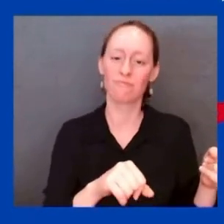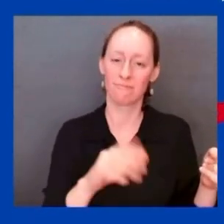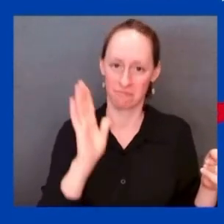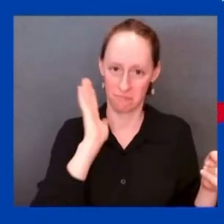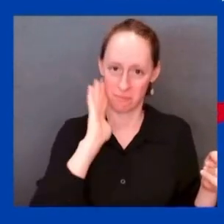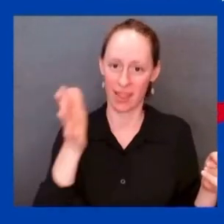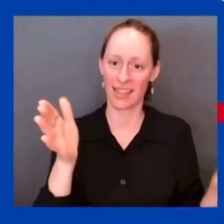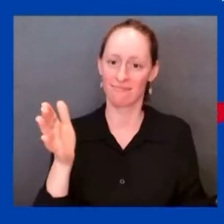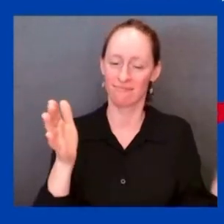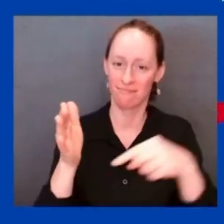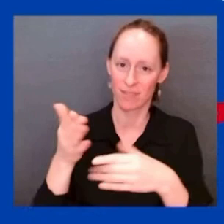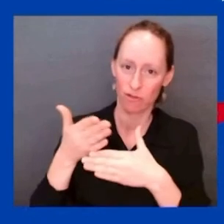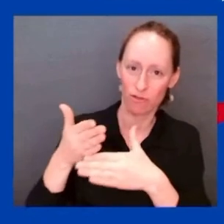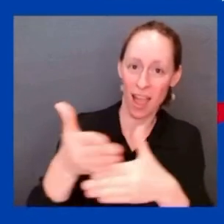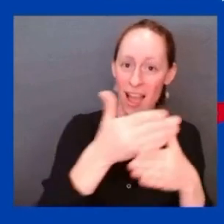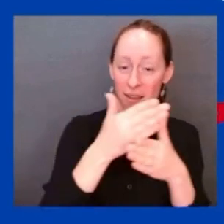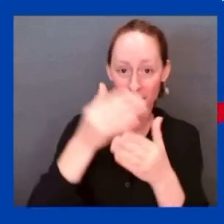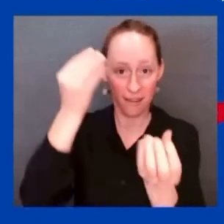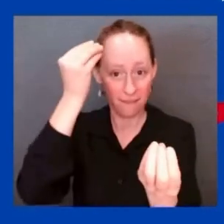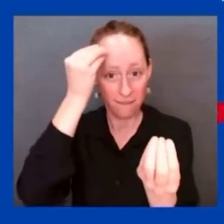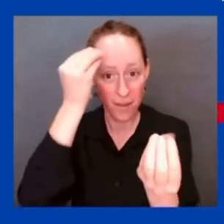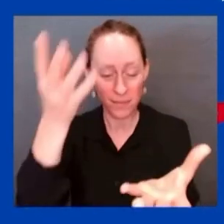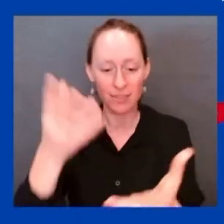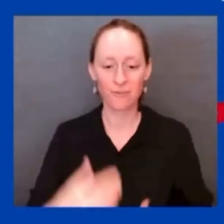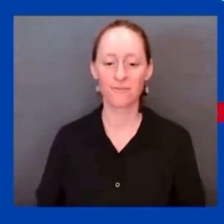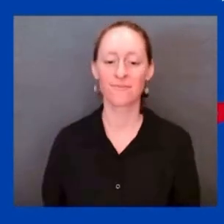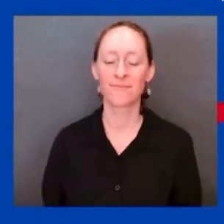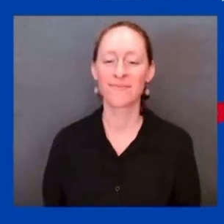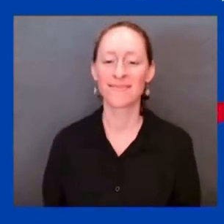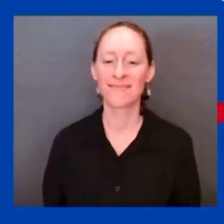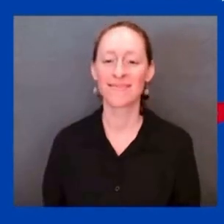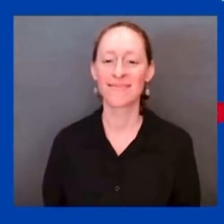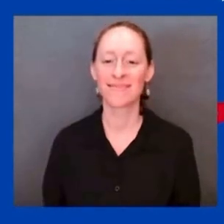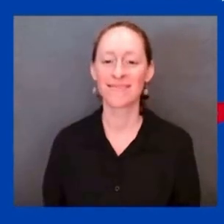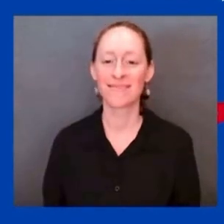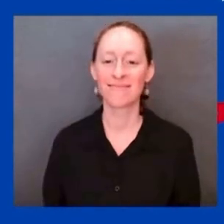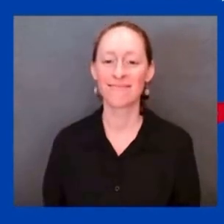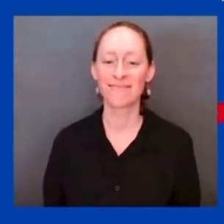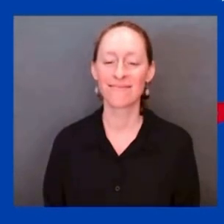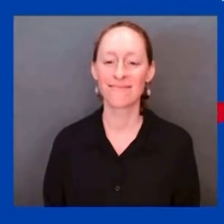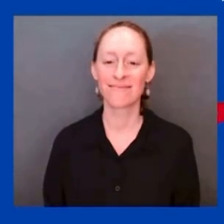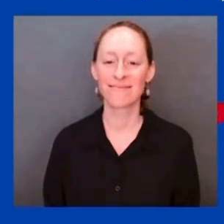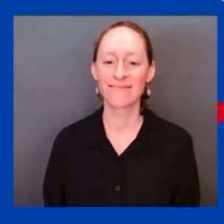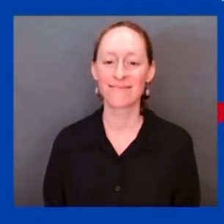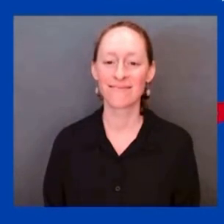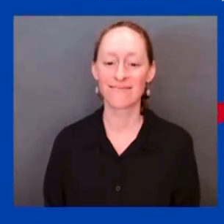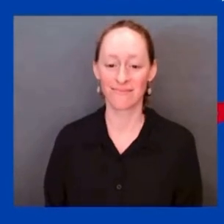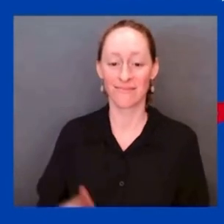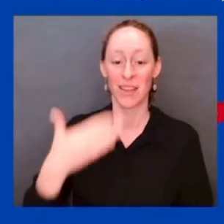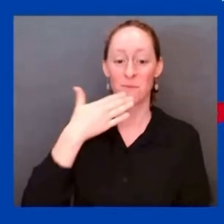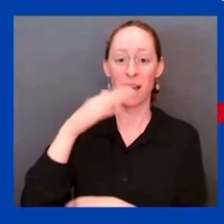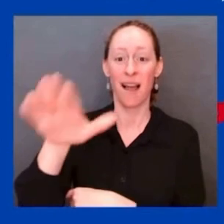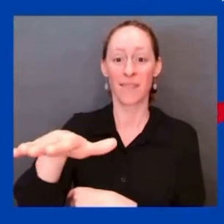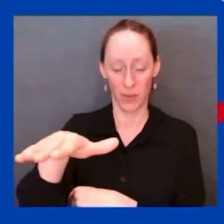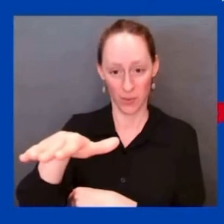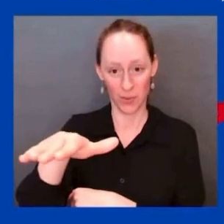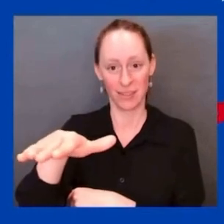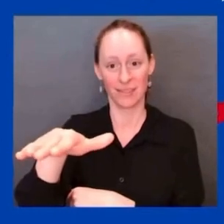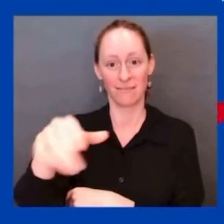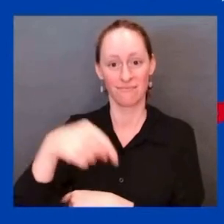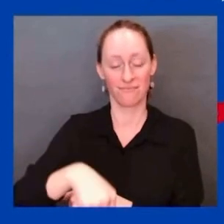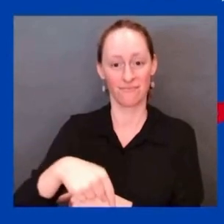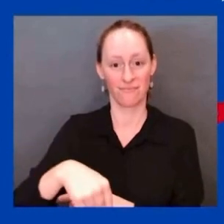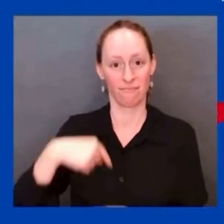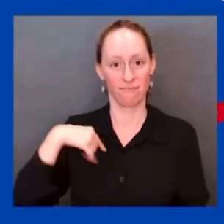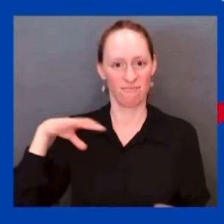My name is Ronnie Beard, and this is my 15th year in education. I am from Maryland, currently serving on the board of directors for the Maryland